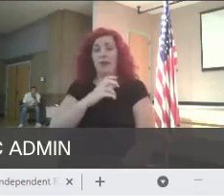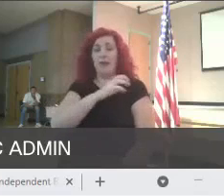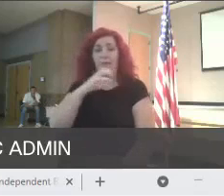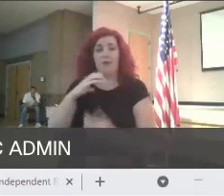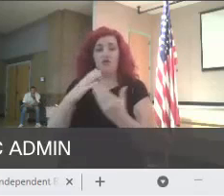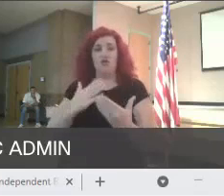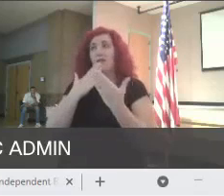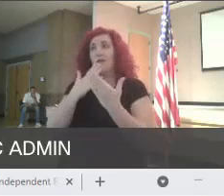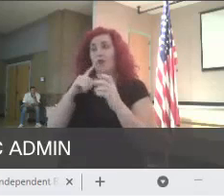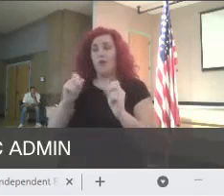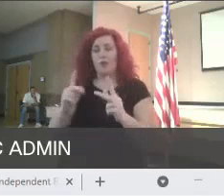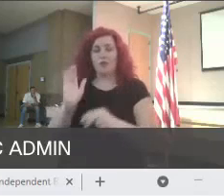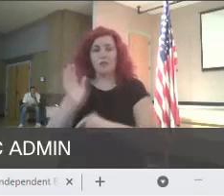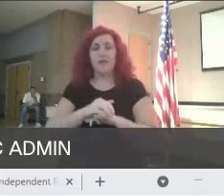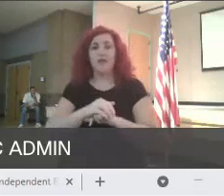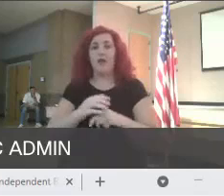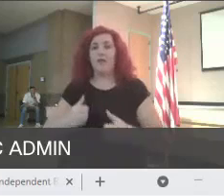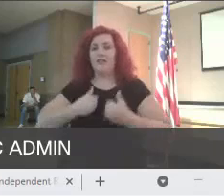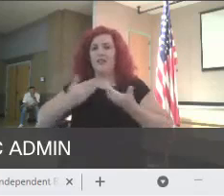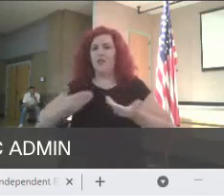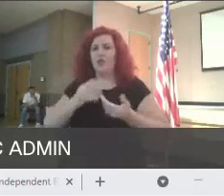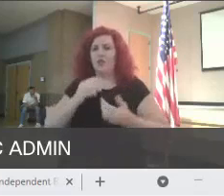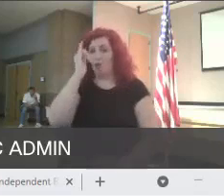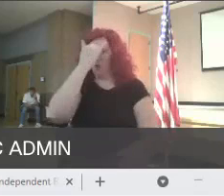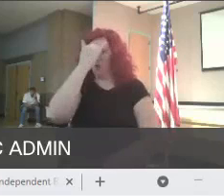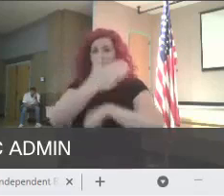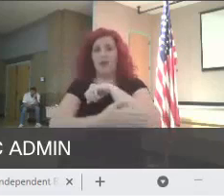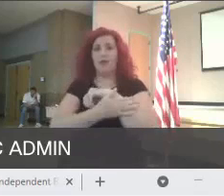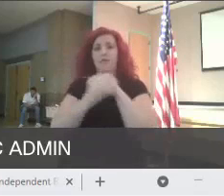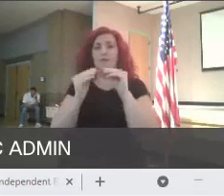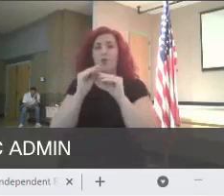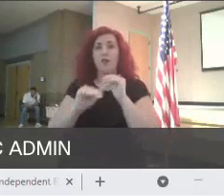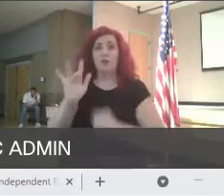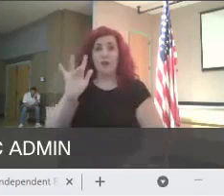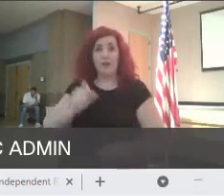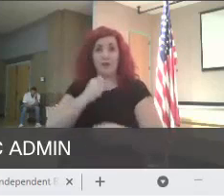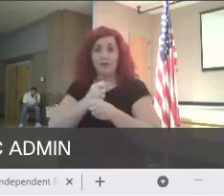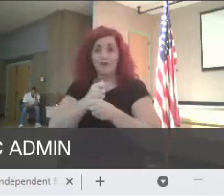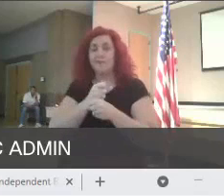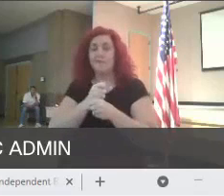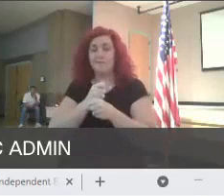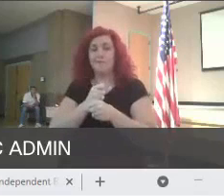speak. I've lived here in Yuma County for over 25 years, and I am